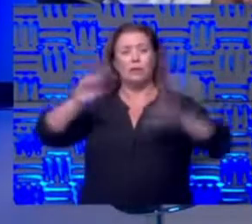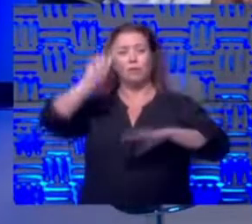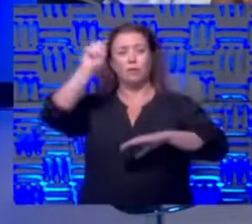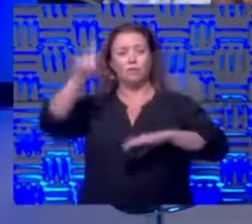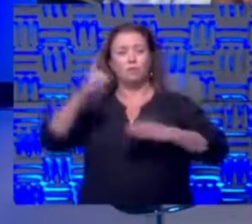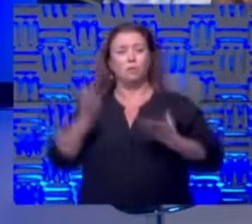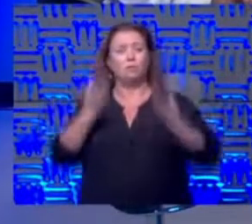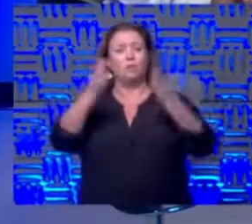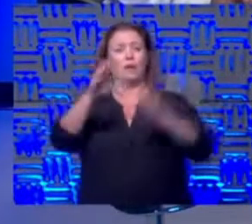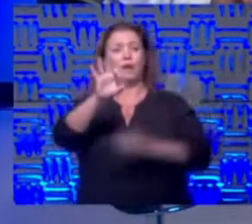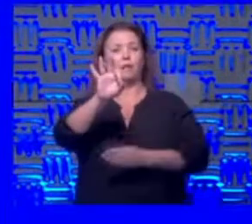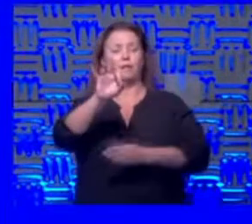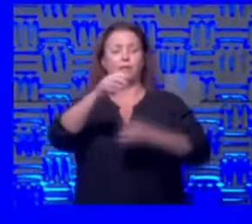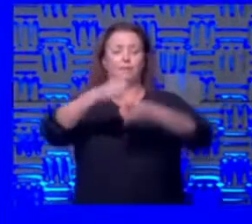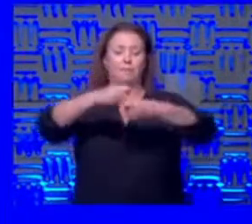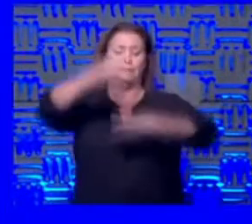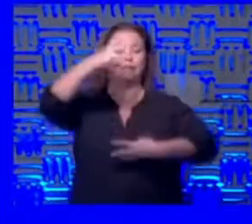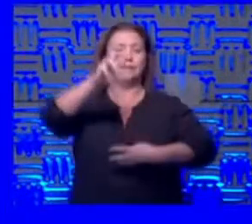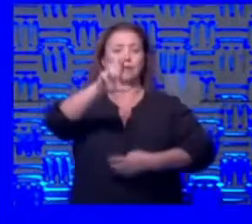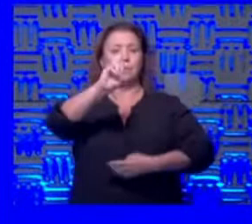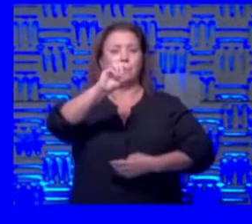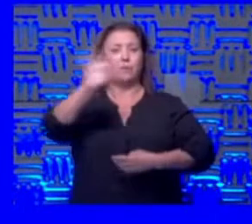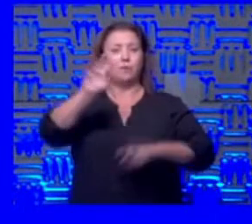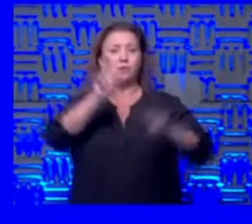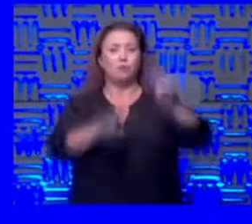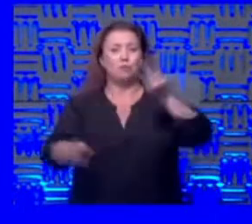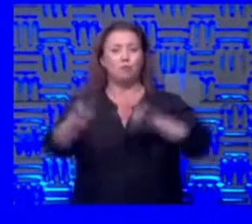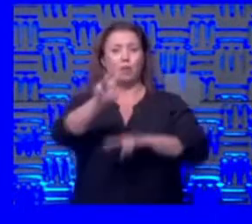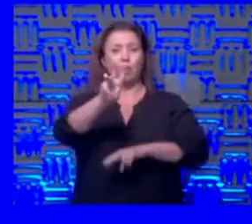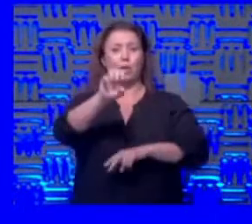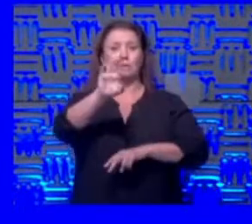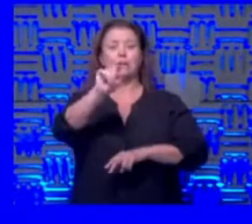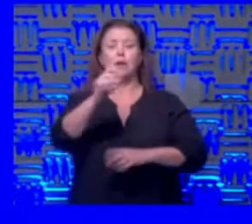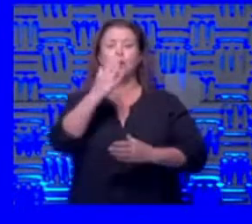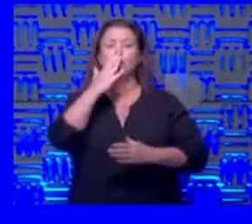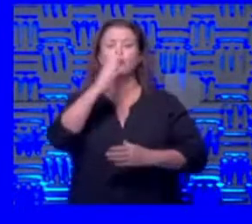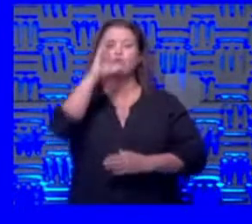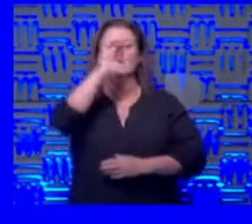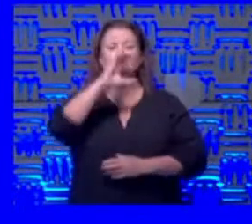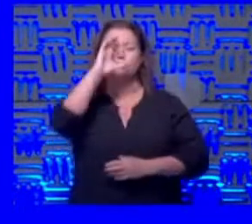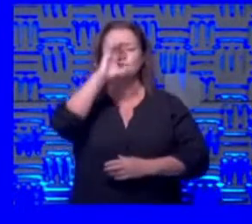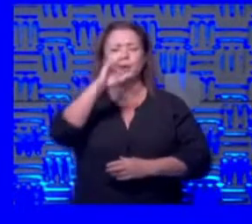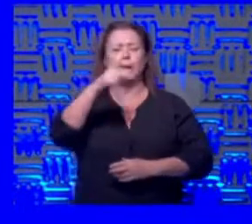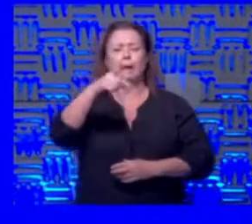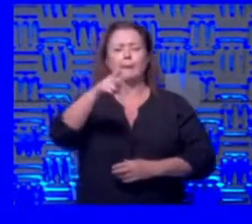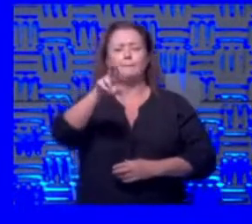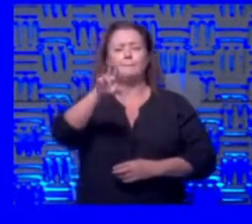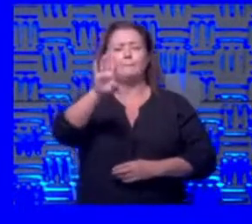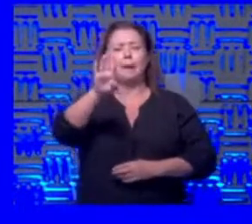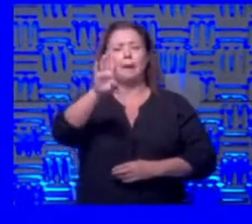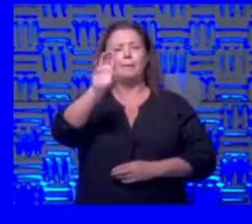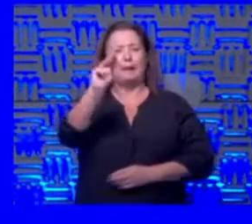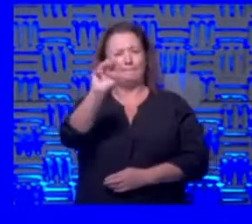the references, and these are references you can look at. A very good search engine to use is called PubMed, and that is where there